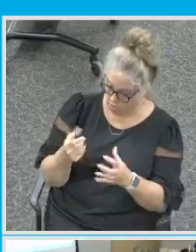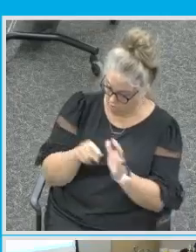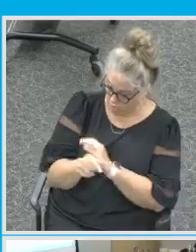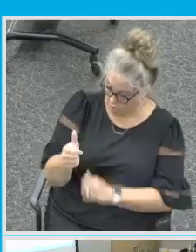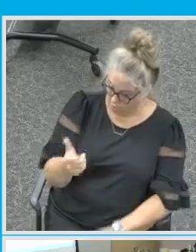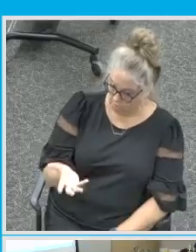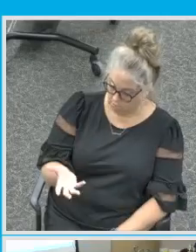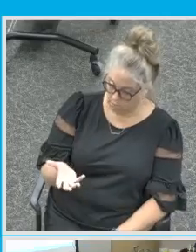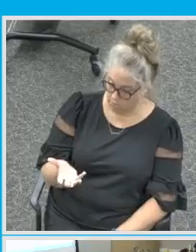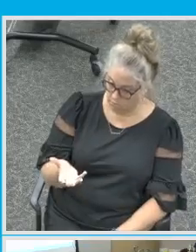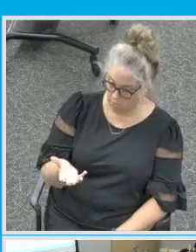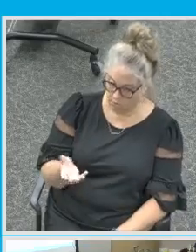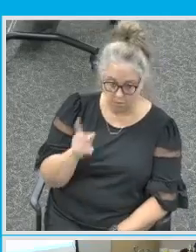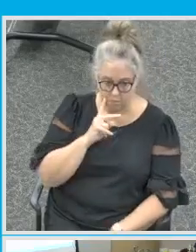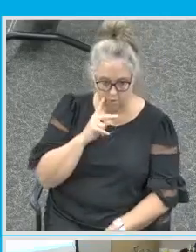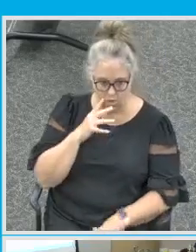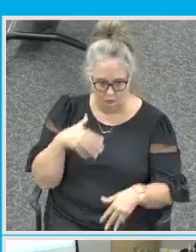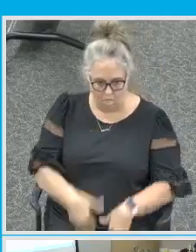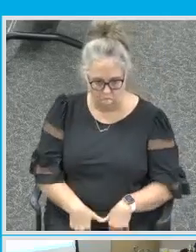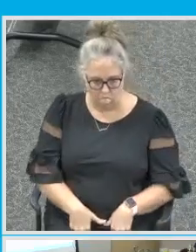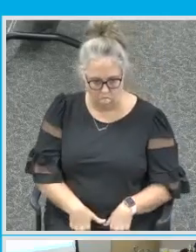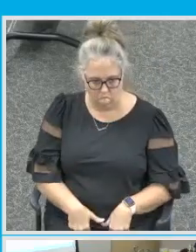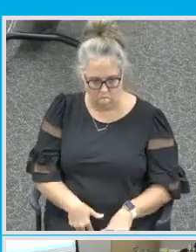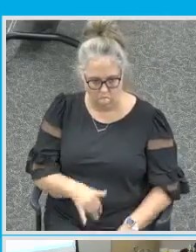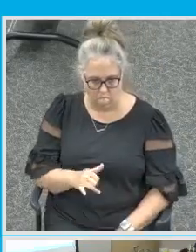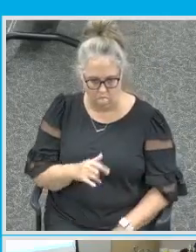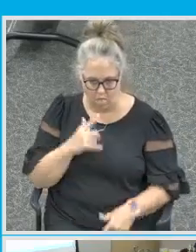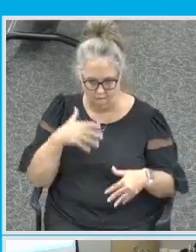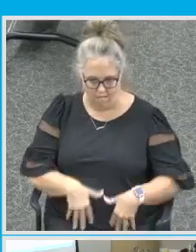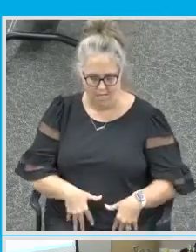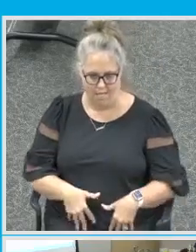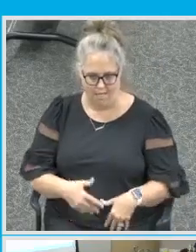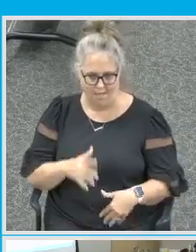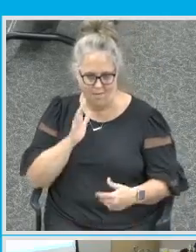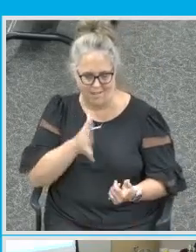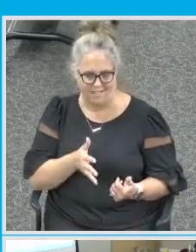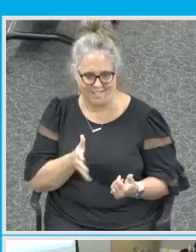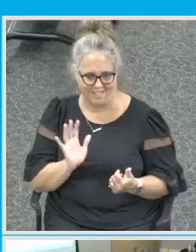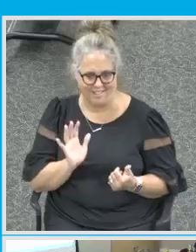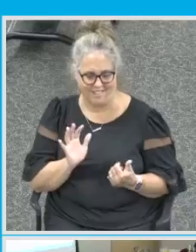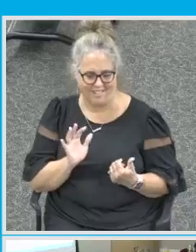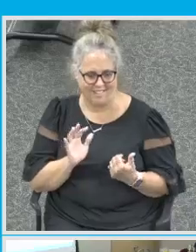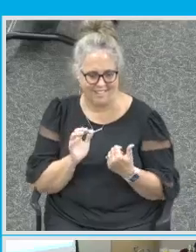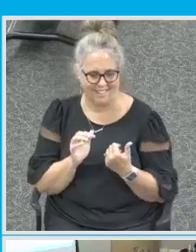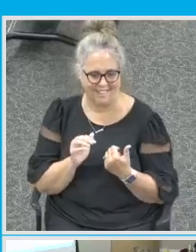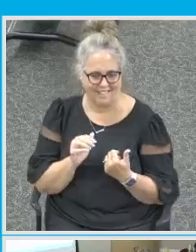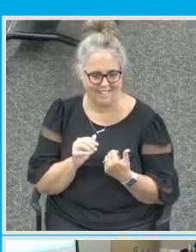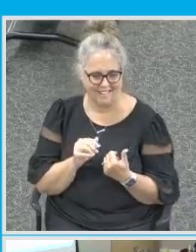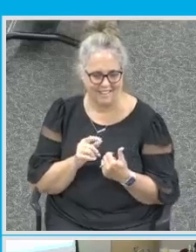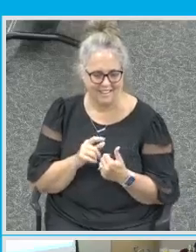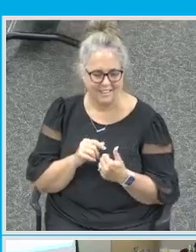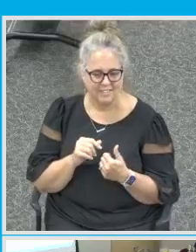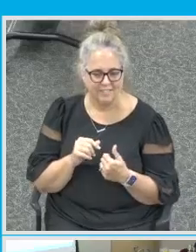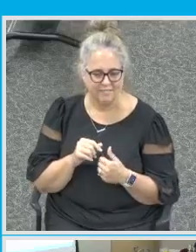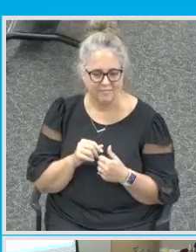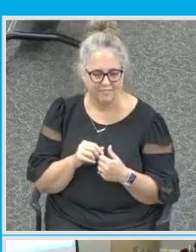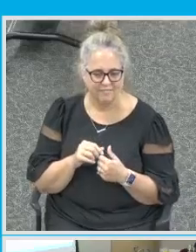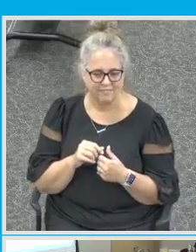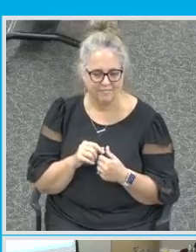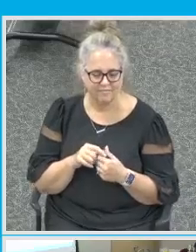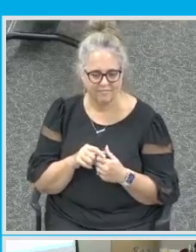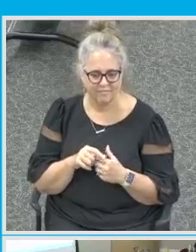most people put off the first question. Have you ever walked by somebody and they said, how are you? And your first response is, Great. Fine,